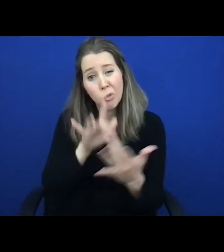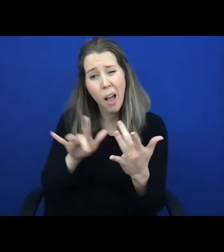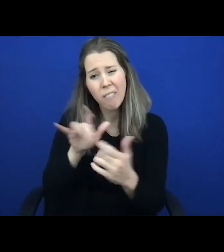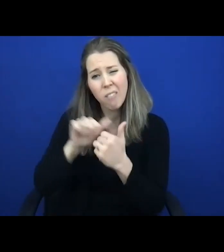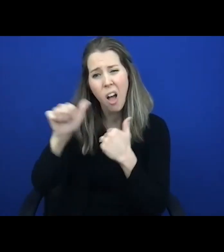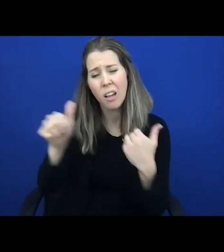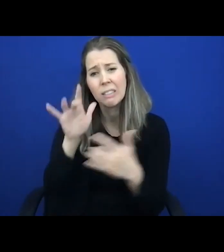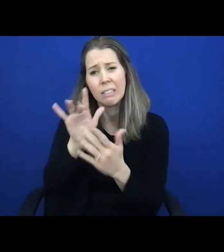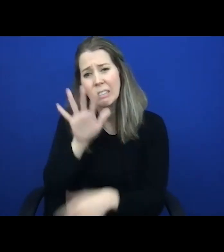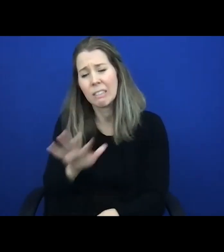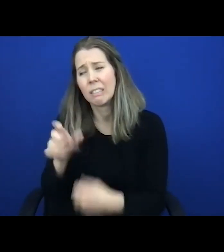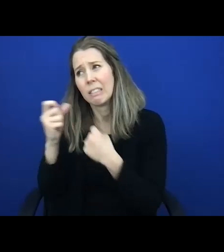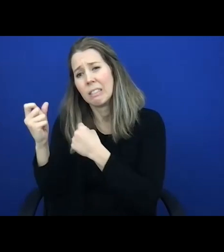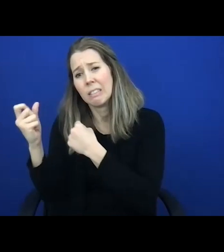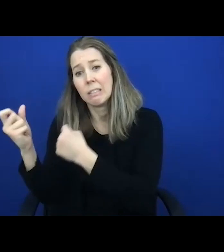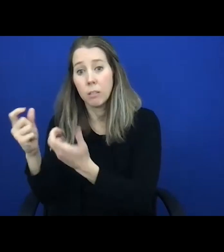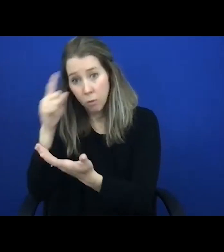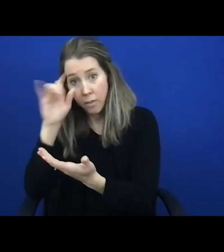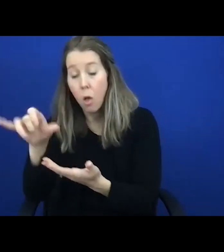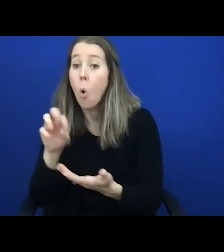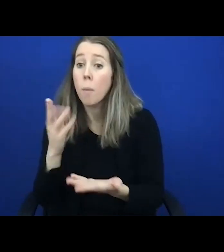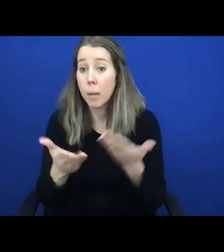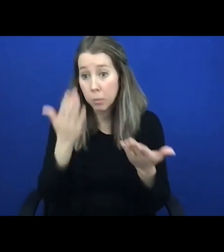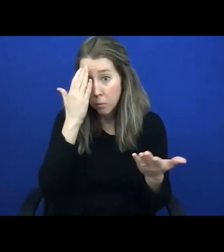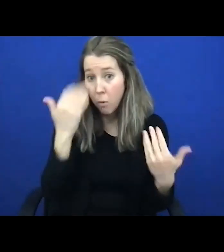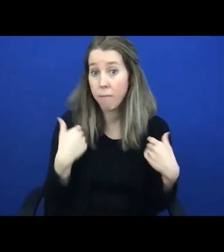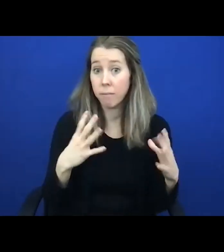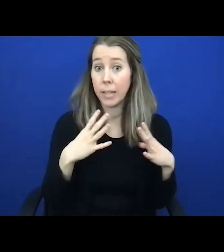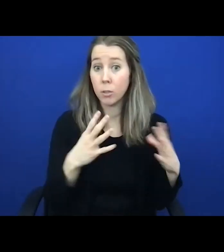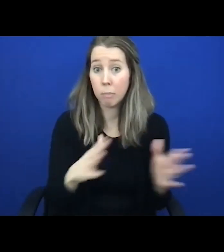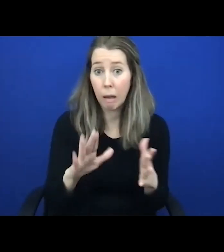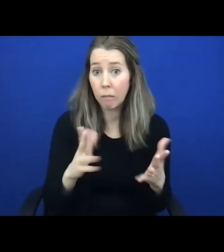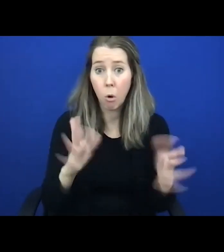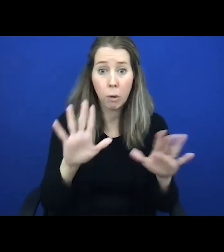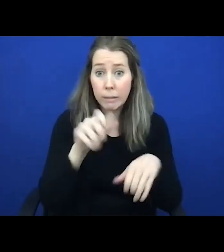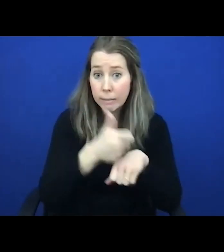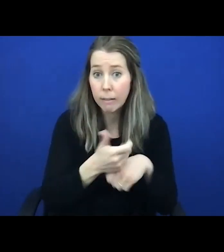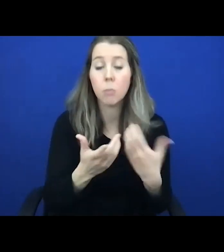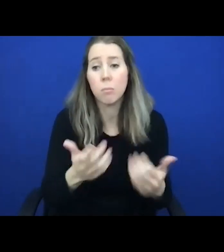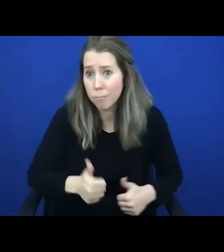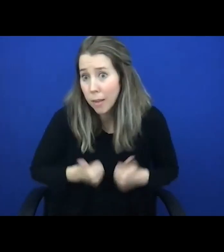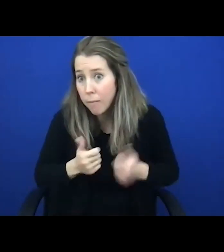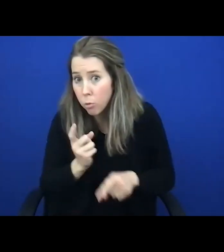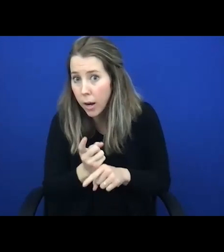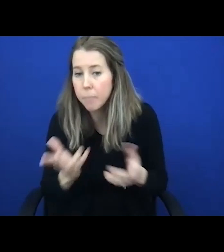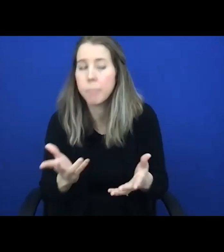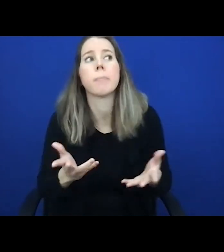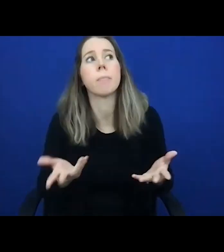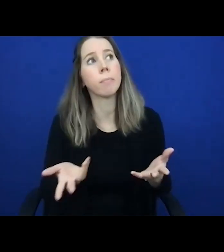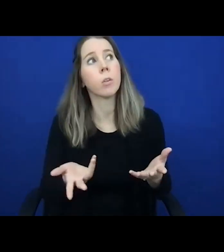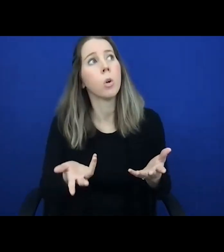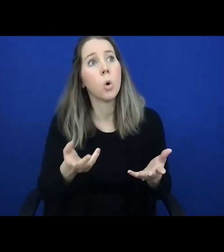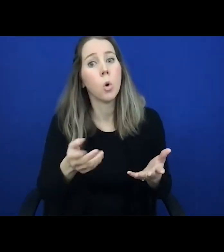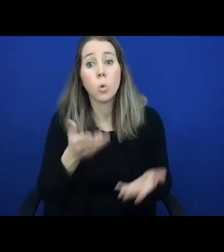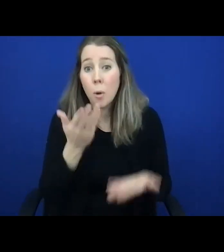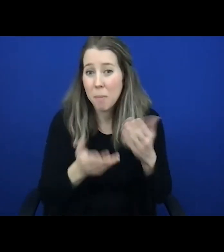maybe, you have a vacation planned, or maybe whatever, right? You have life. And so you really aren't going to get